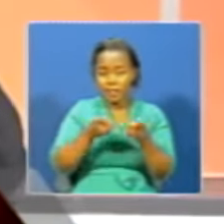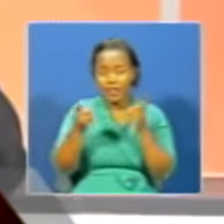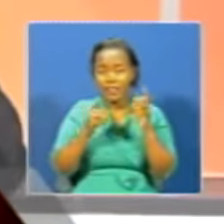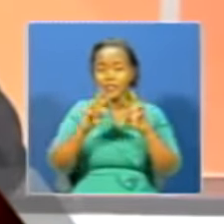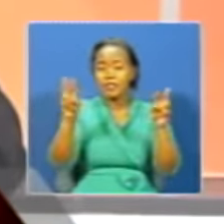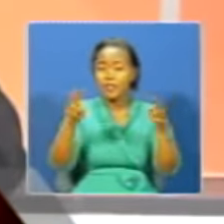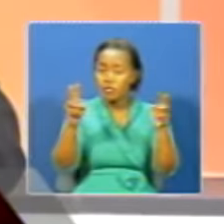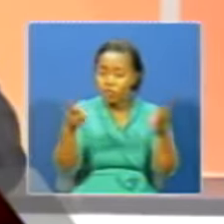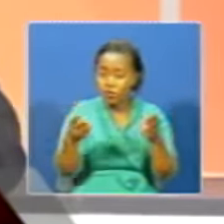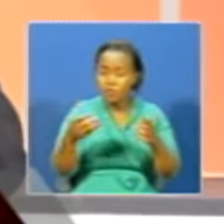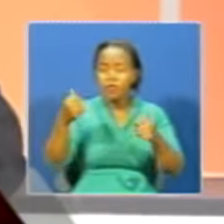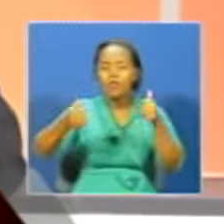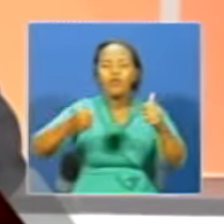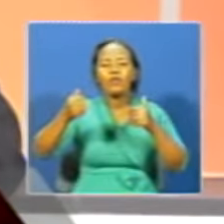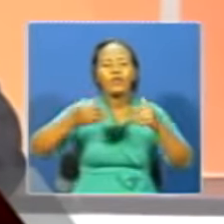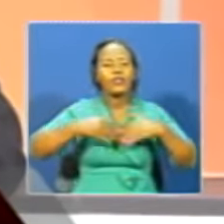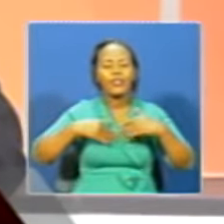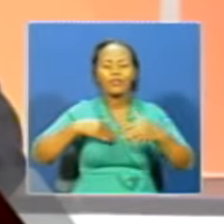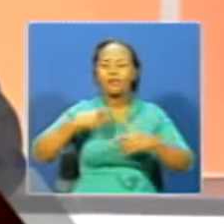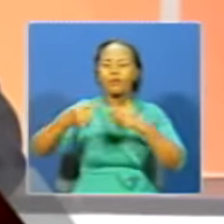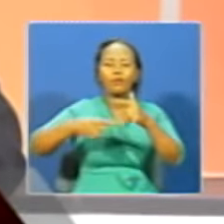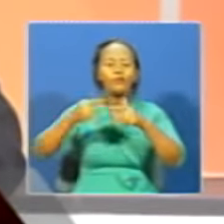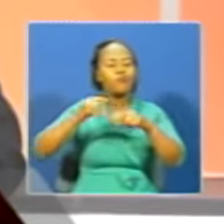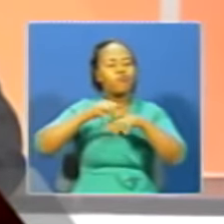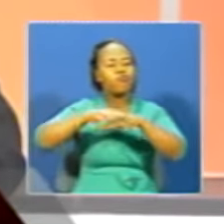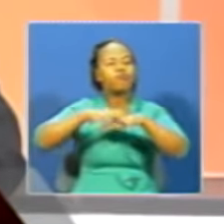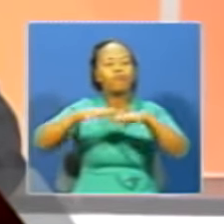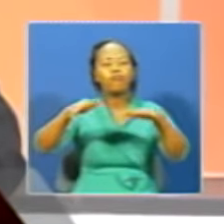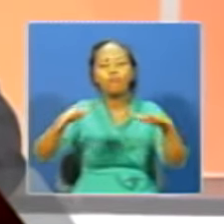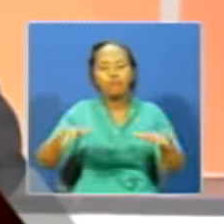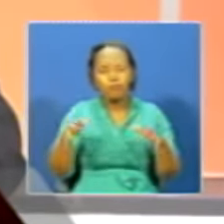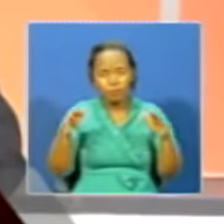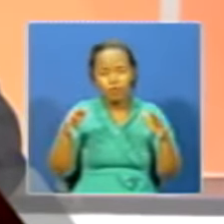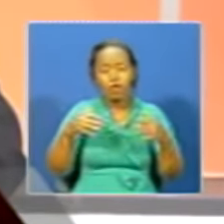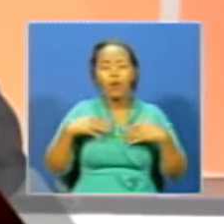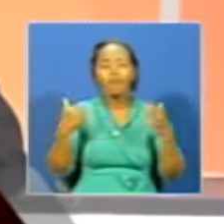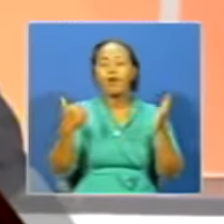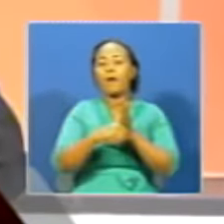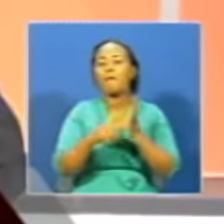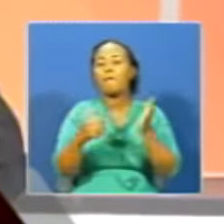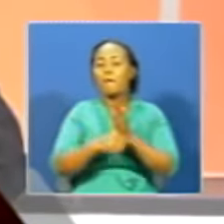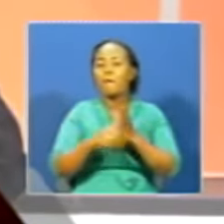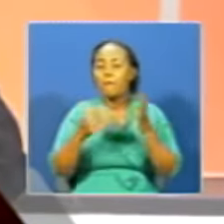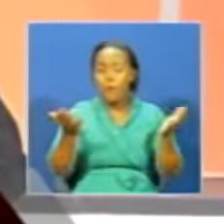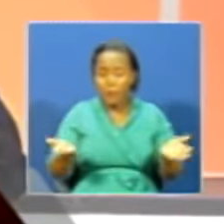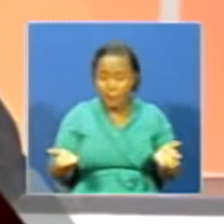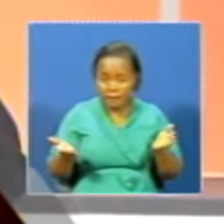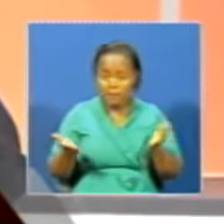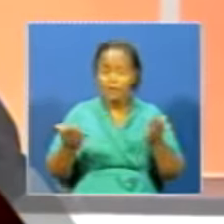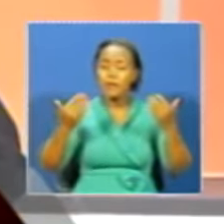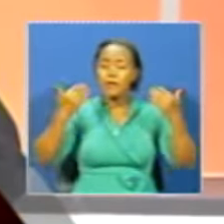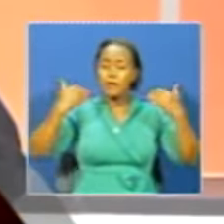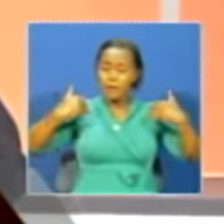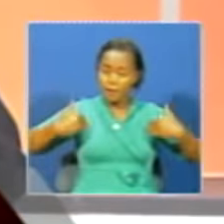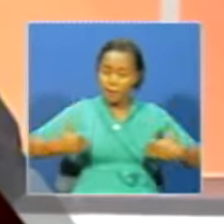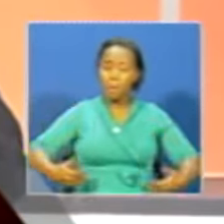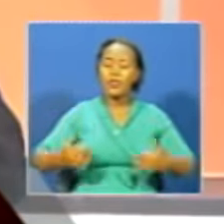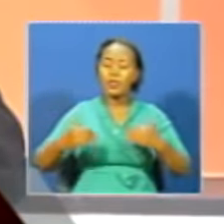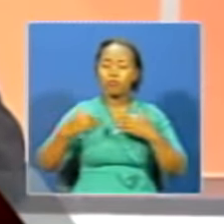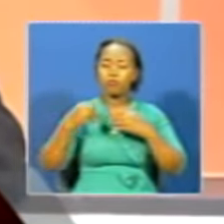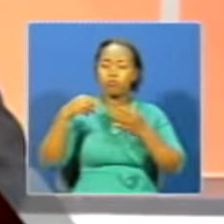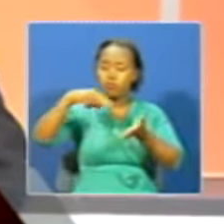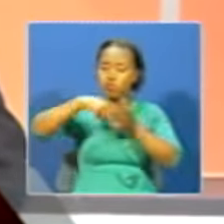had taken us to the bottom of the hole. I came out and I stood out and